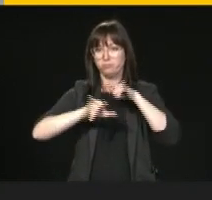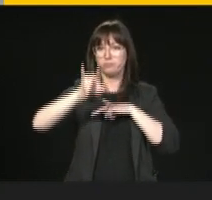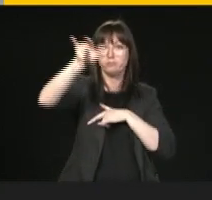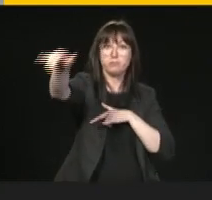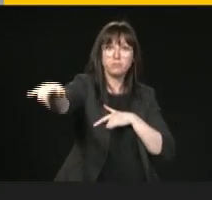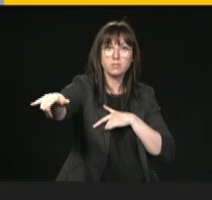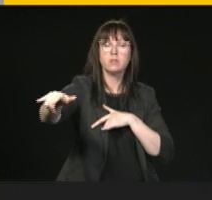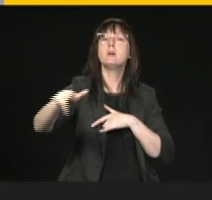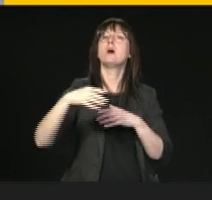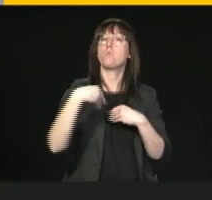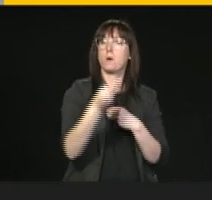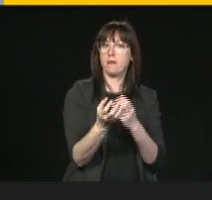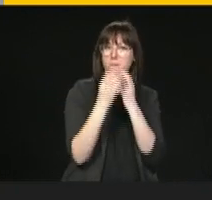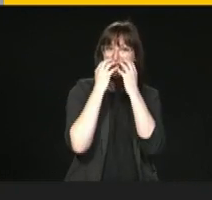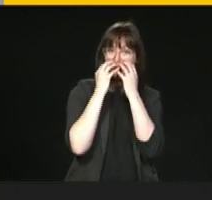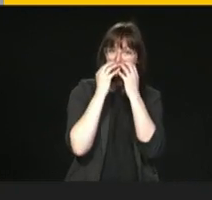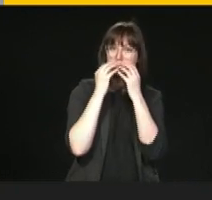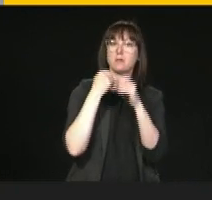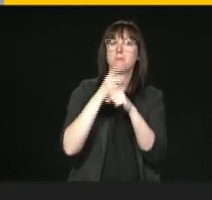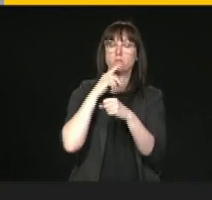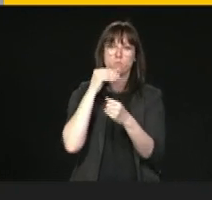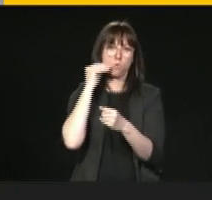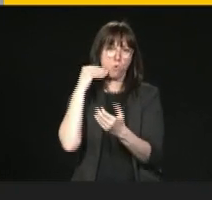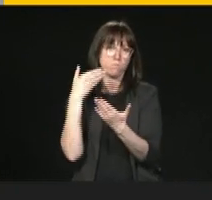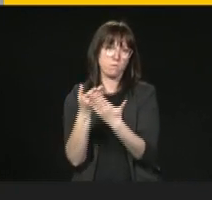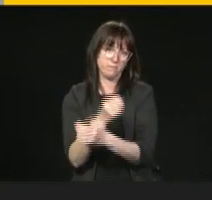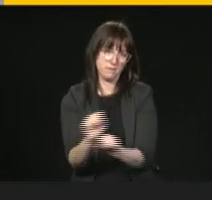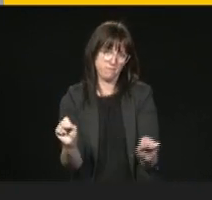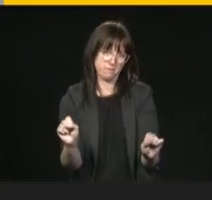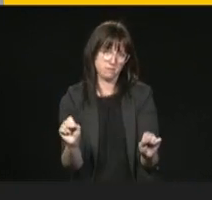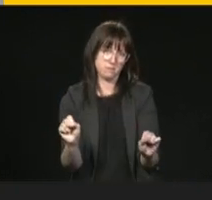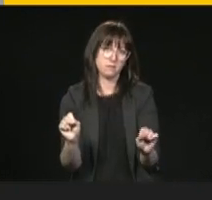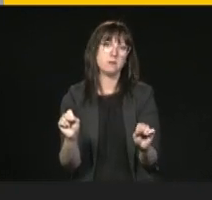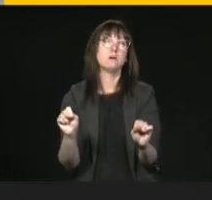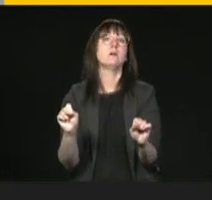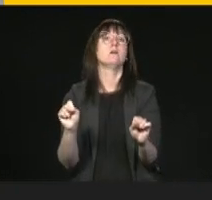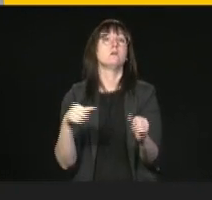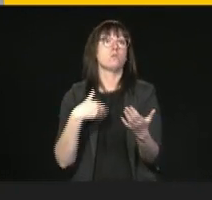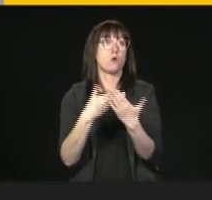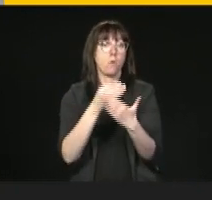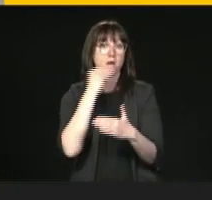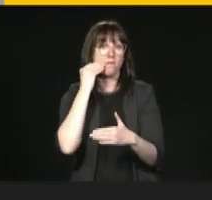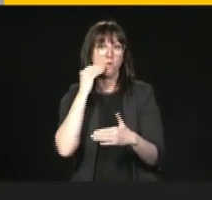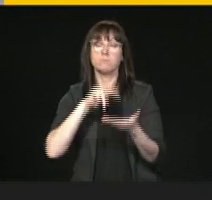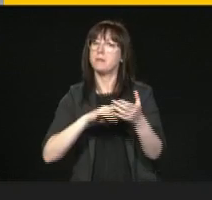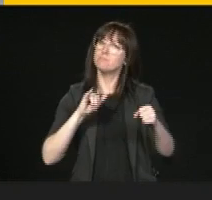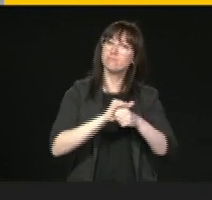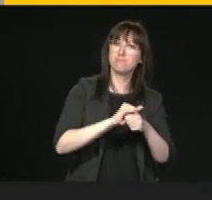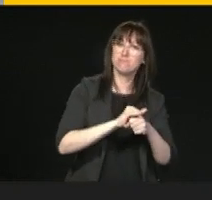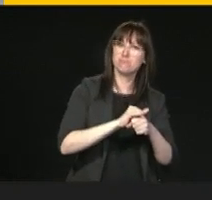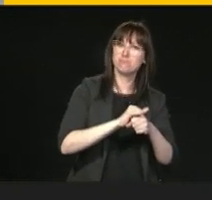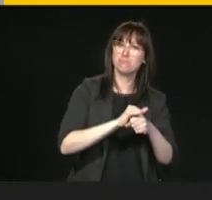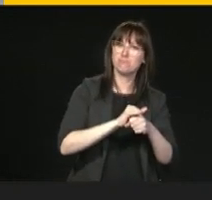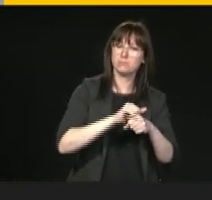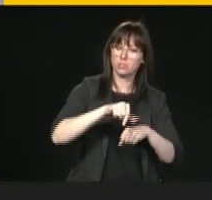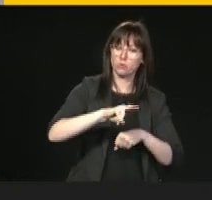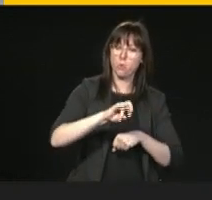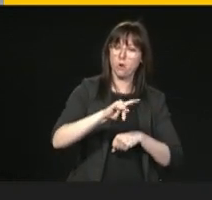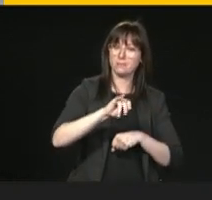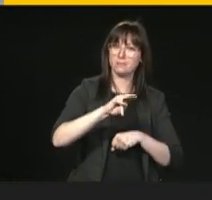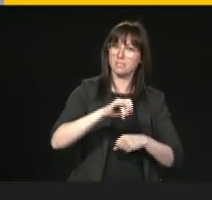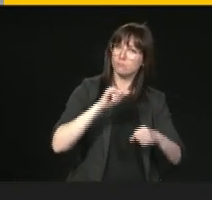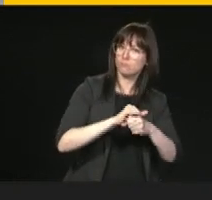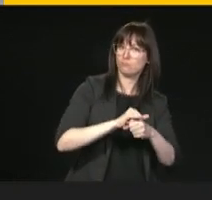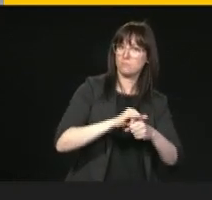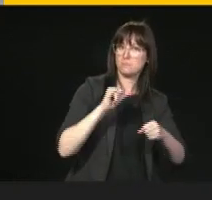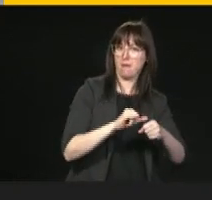safely. And once you're home, you are under quarantine. That means you stay home. If you have a property, you want to get some